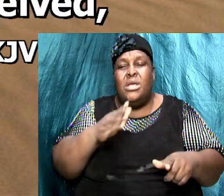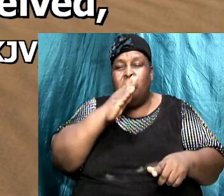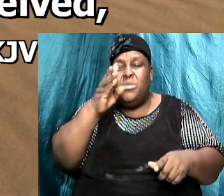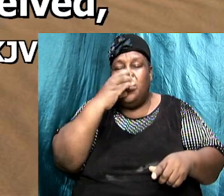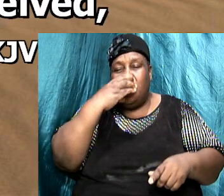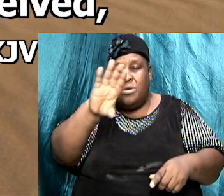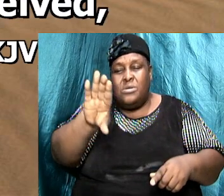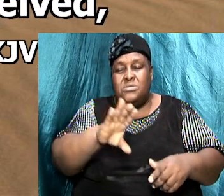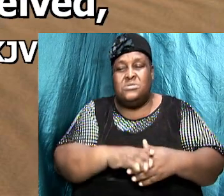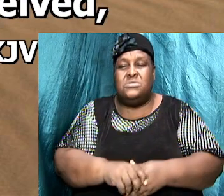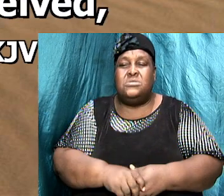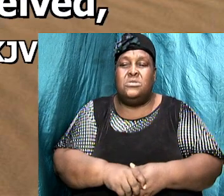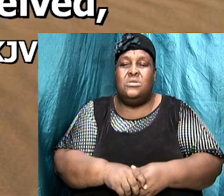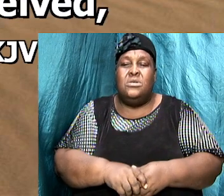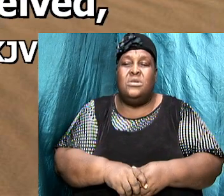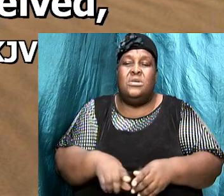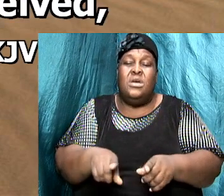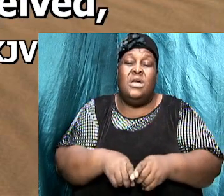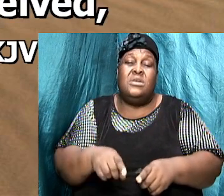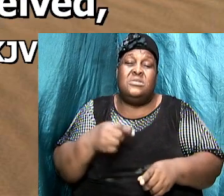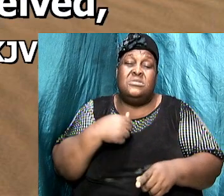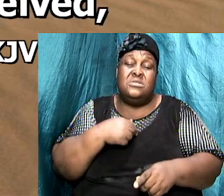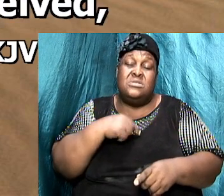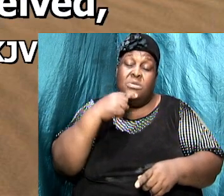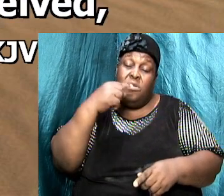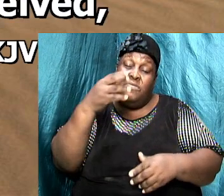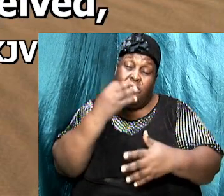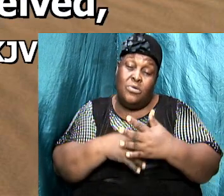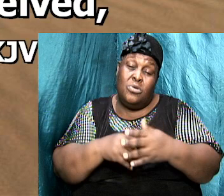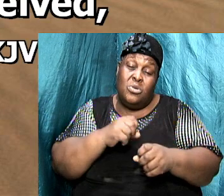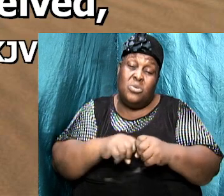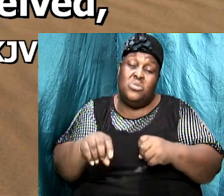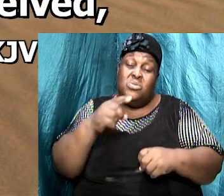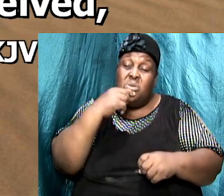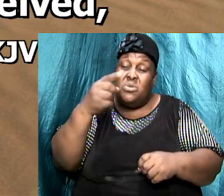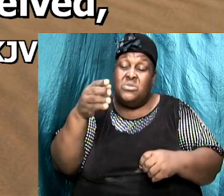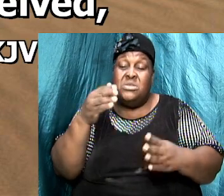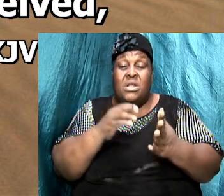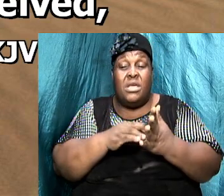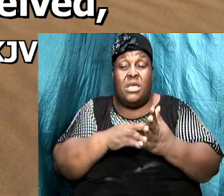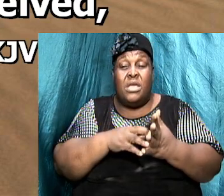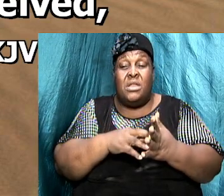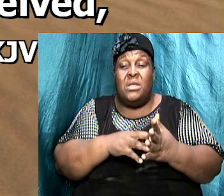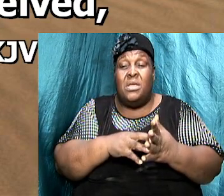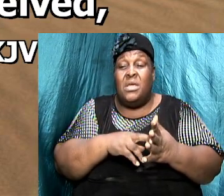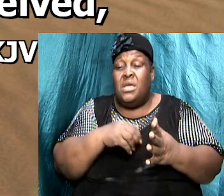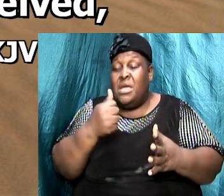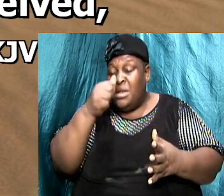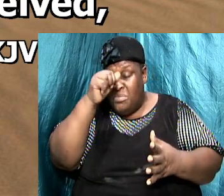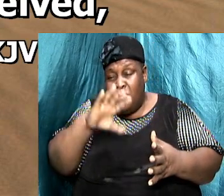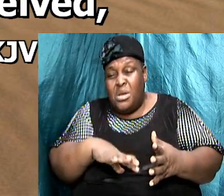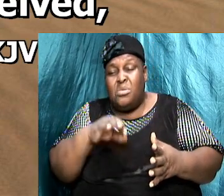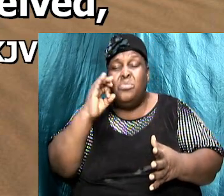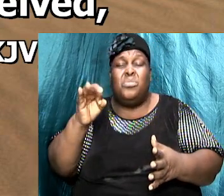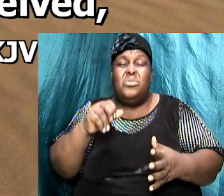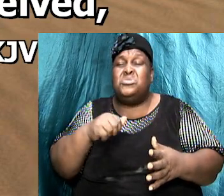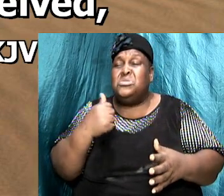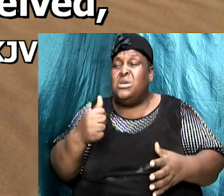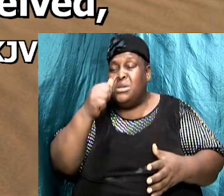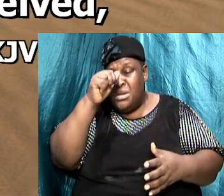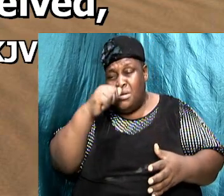before, so say I now again, if any man preach any other gospel unto you than